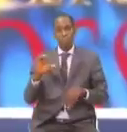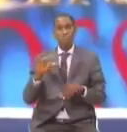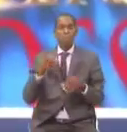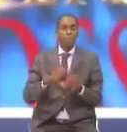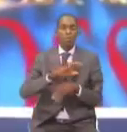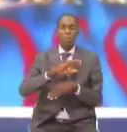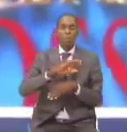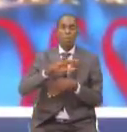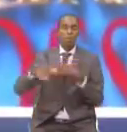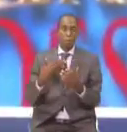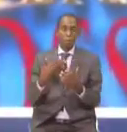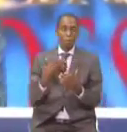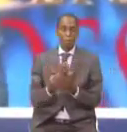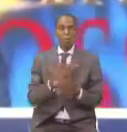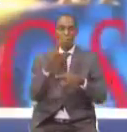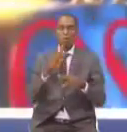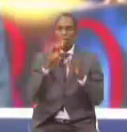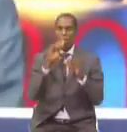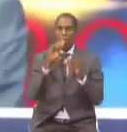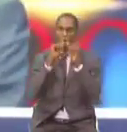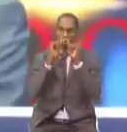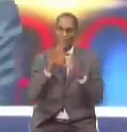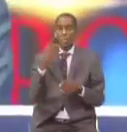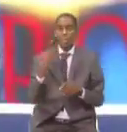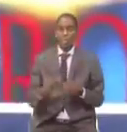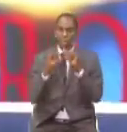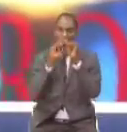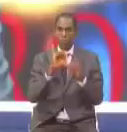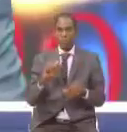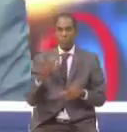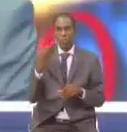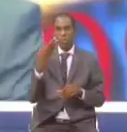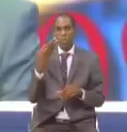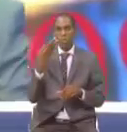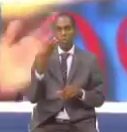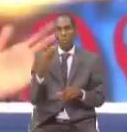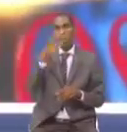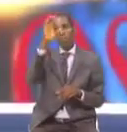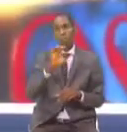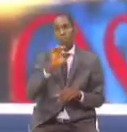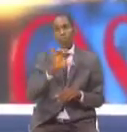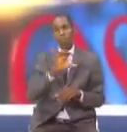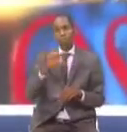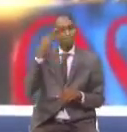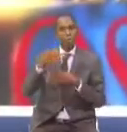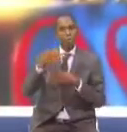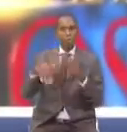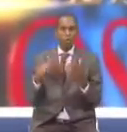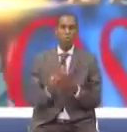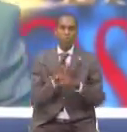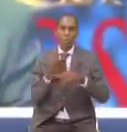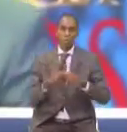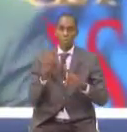be blessed. The blessings from the cross for all nations. We're looking at the message in three